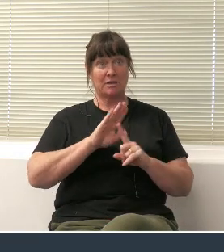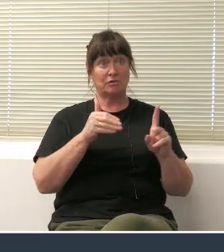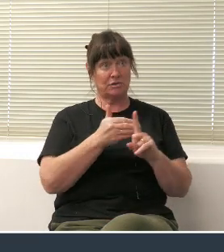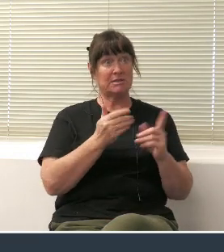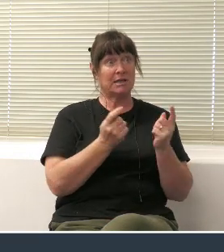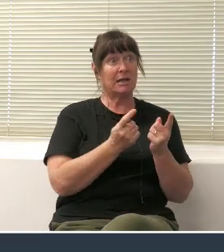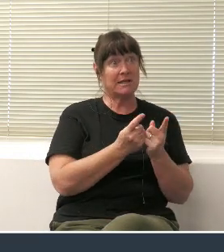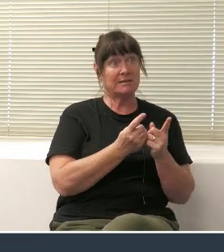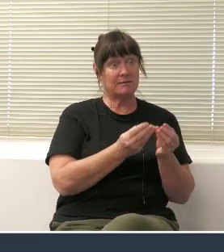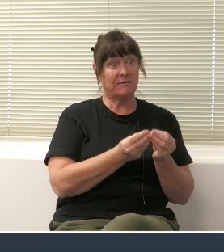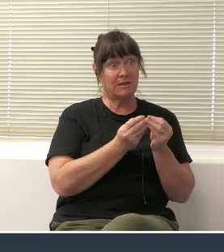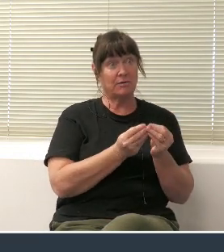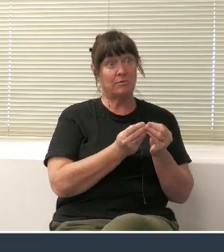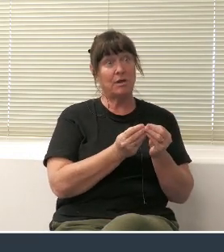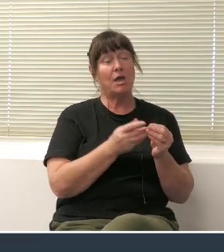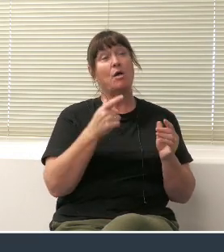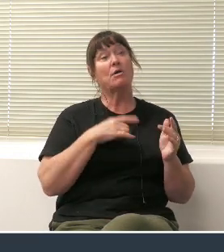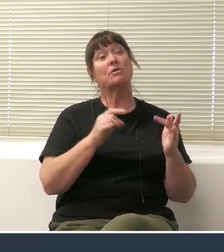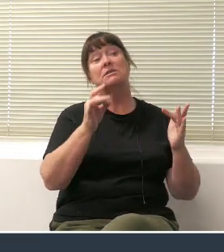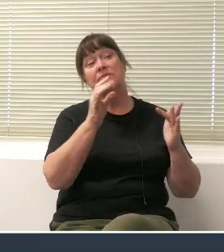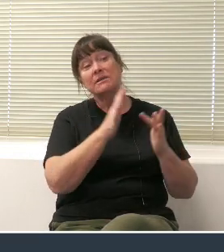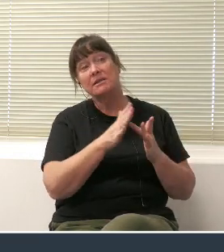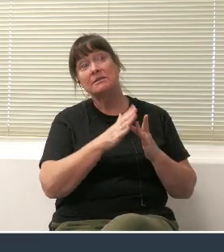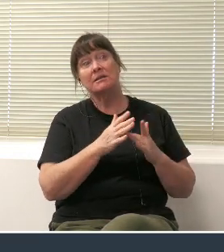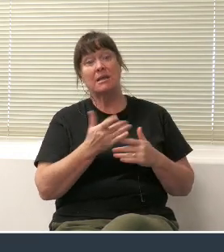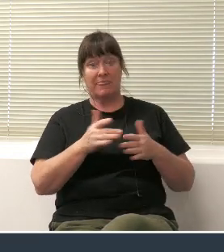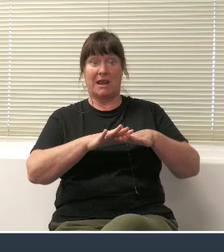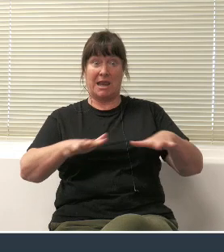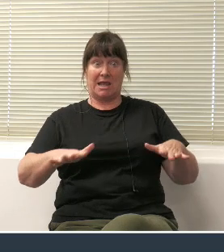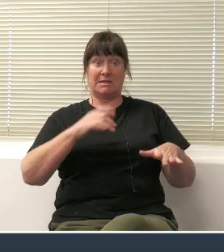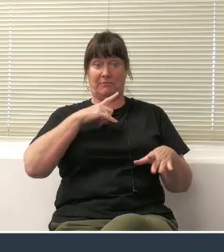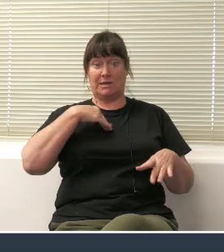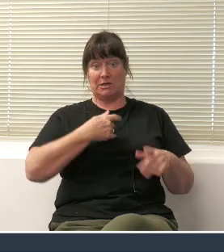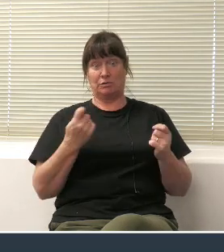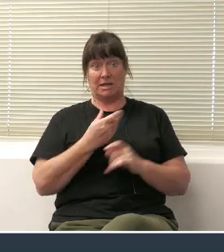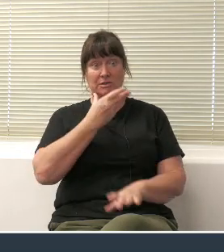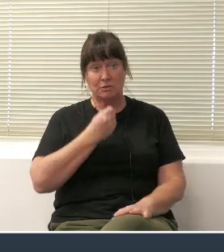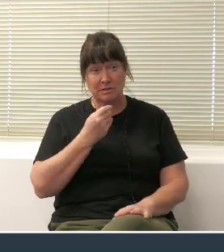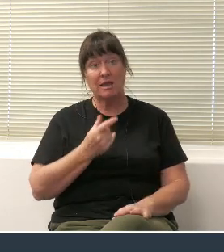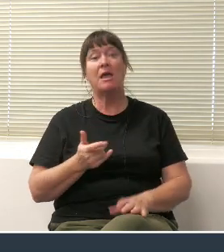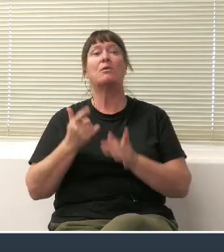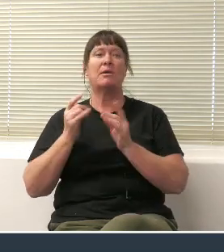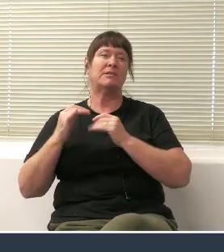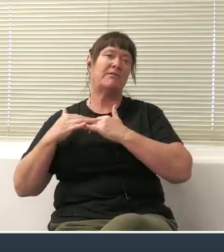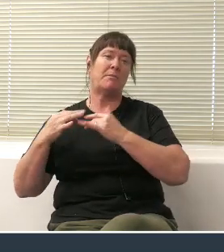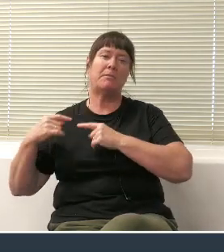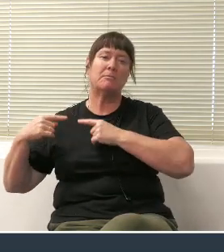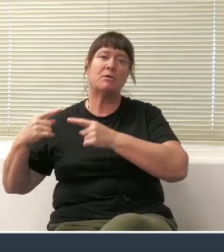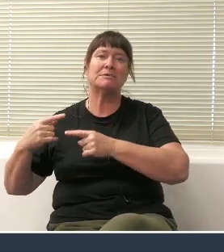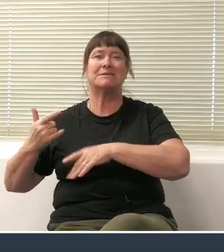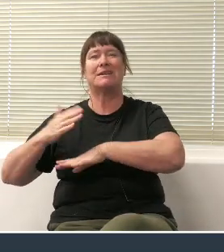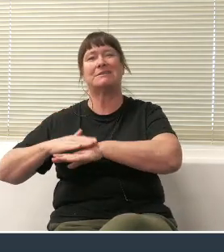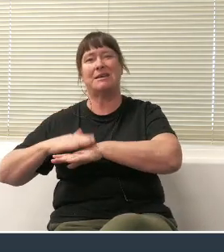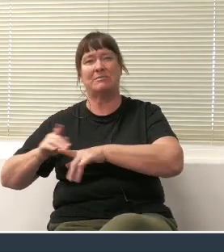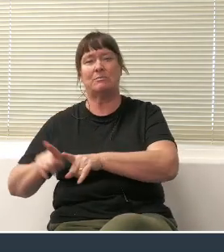asset, because it is of significance, any change of usage of that land would probably require a publicly notified process, which also adds some time to